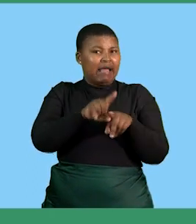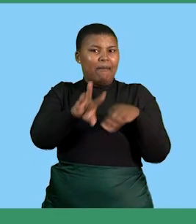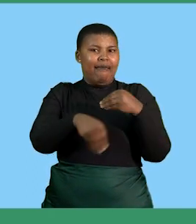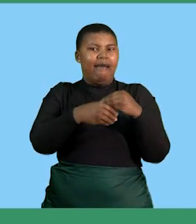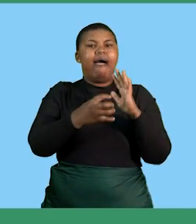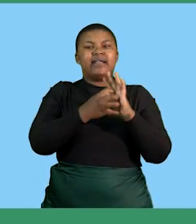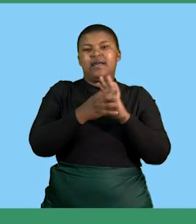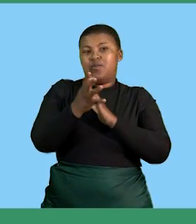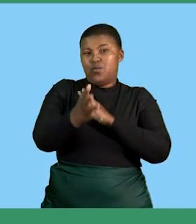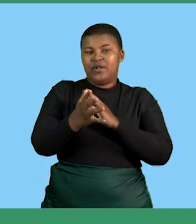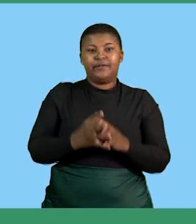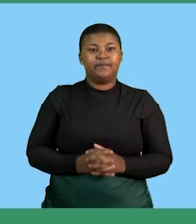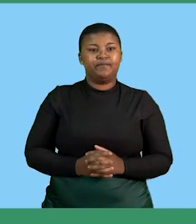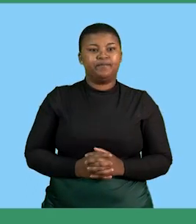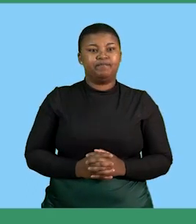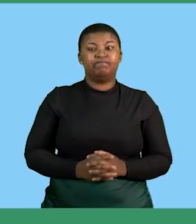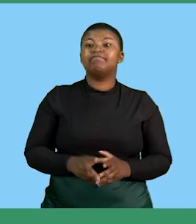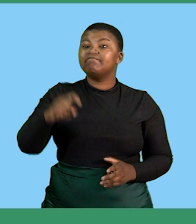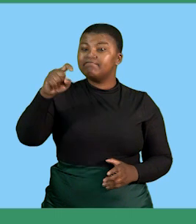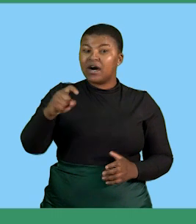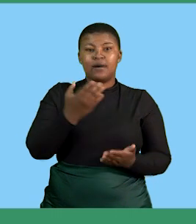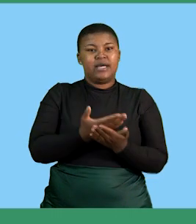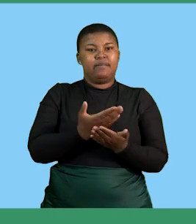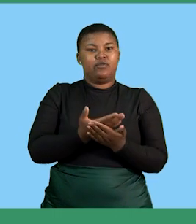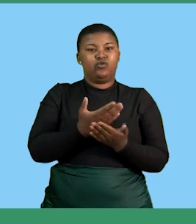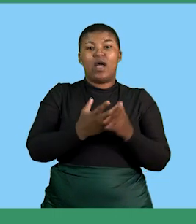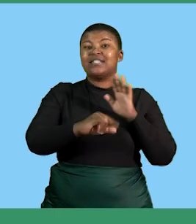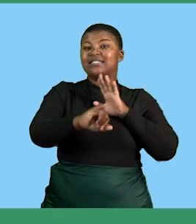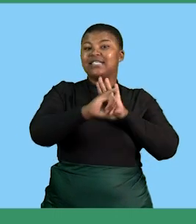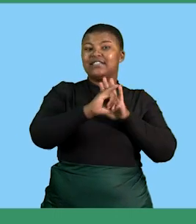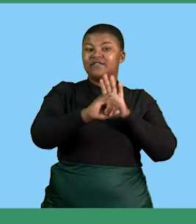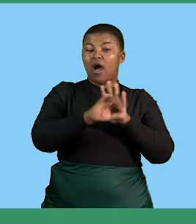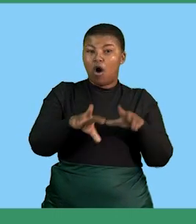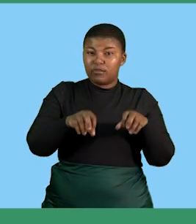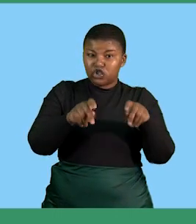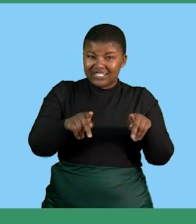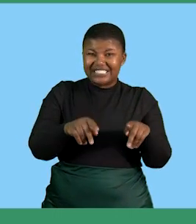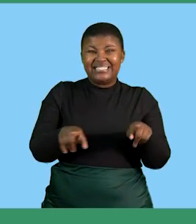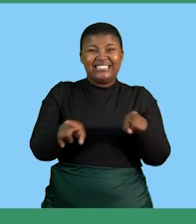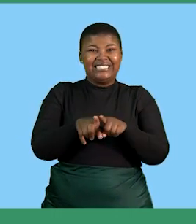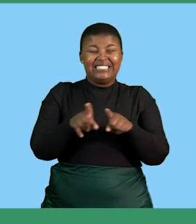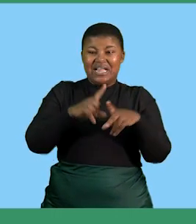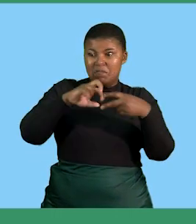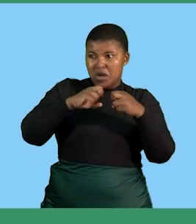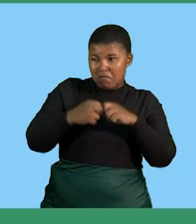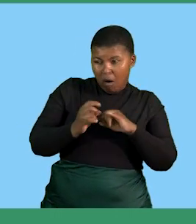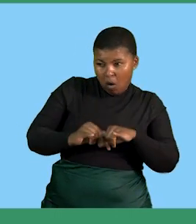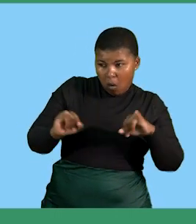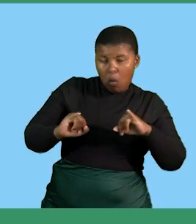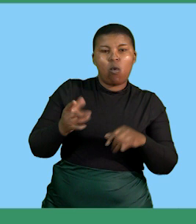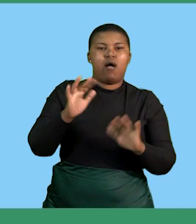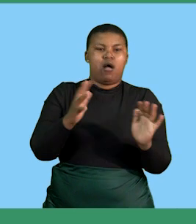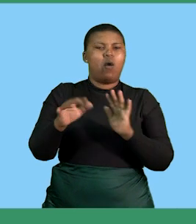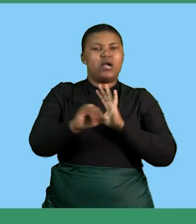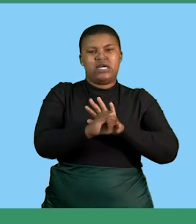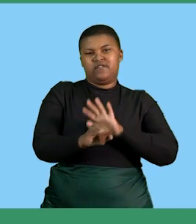these. So you must be able to identify opportunities and threats from a scenario or a case study and